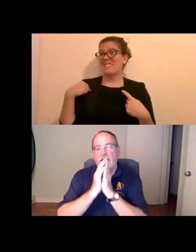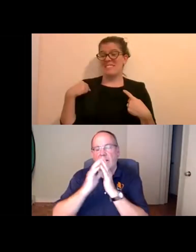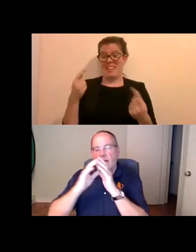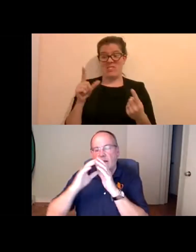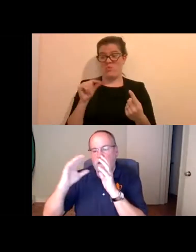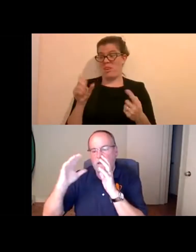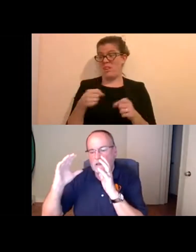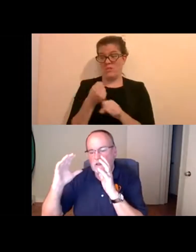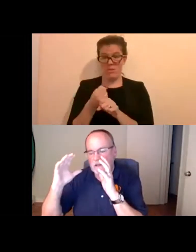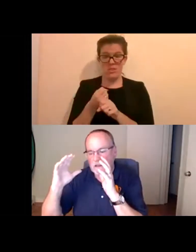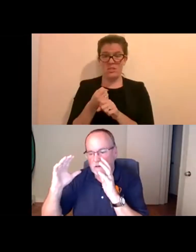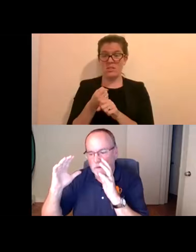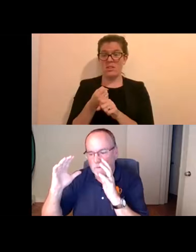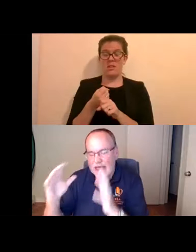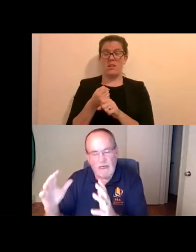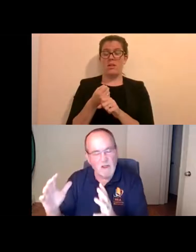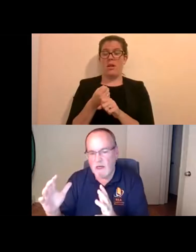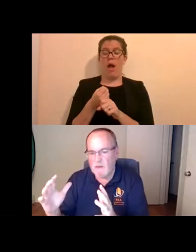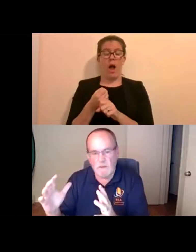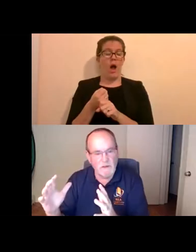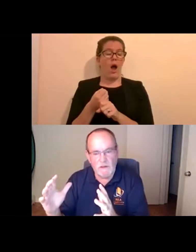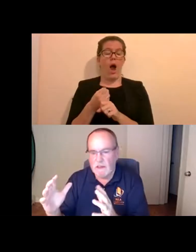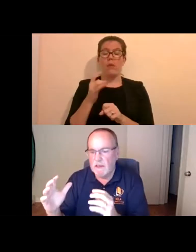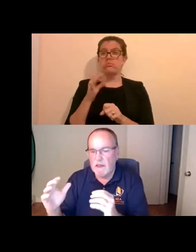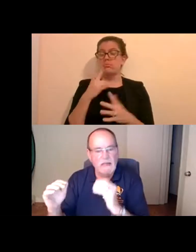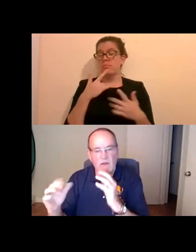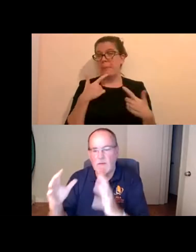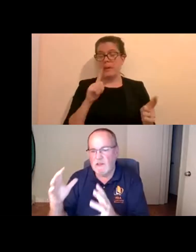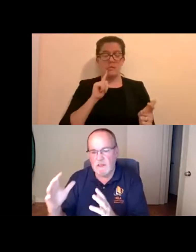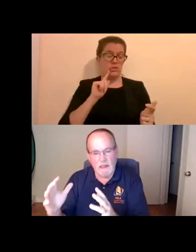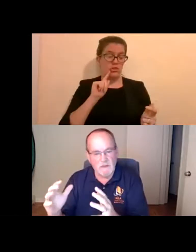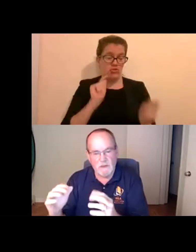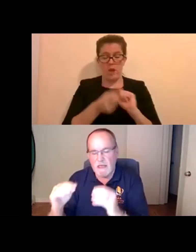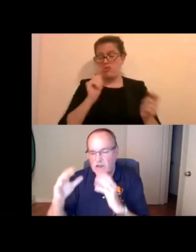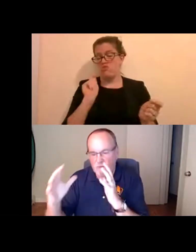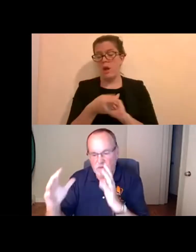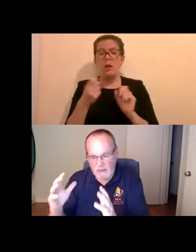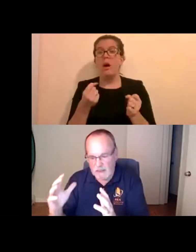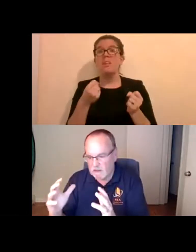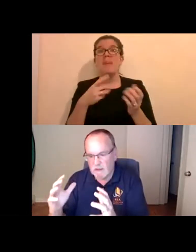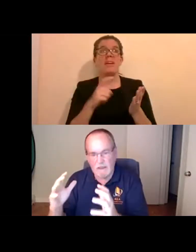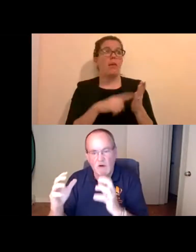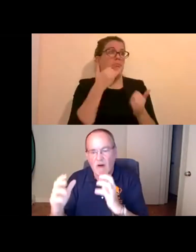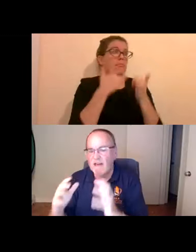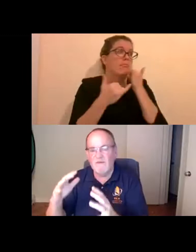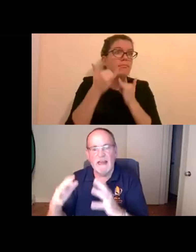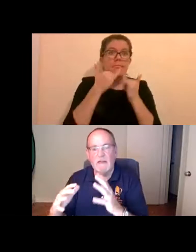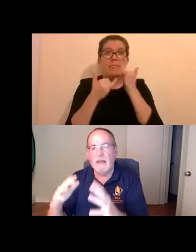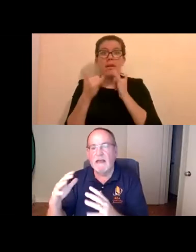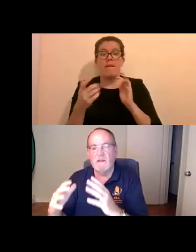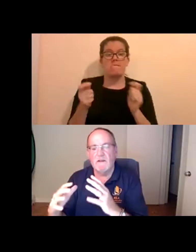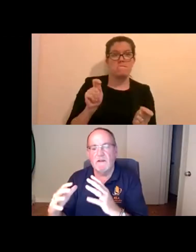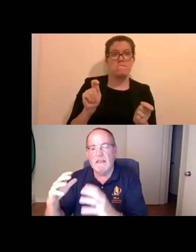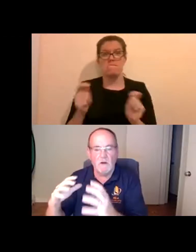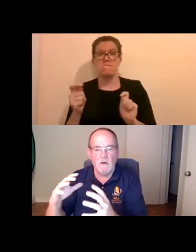and just dramatic adjustments, lots of missteps, lots of mistakes, and trying to find the